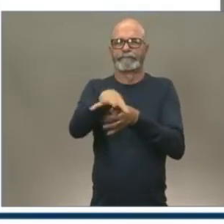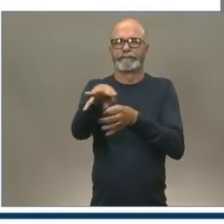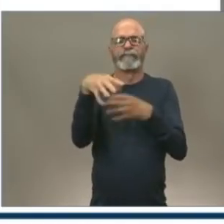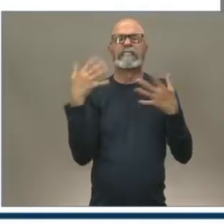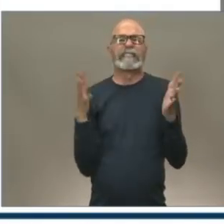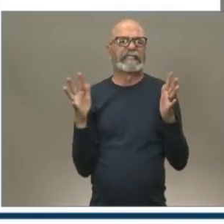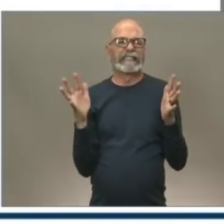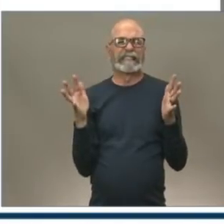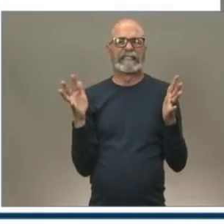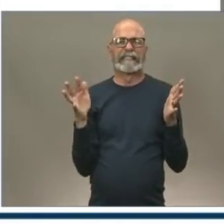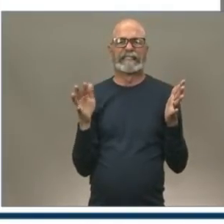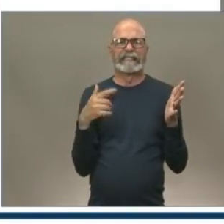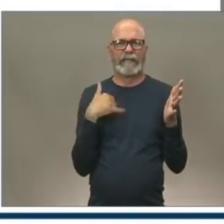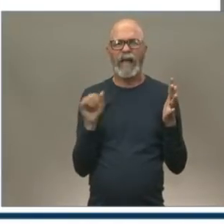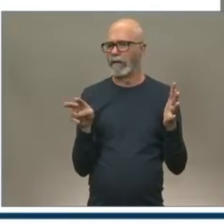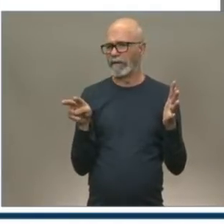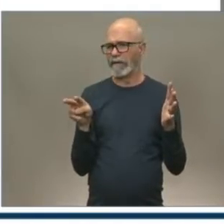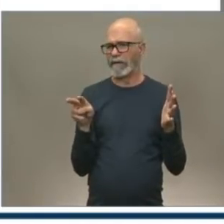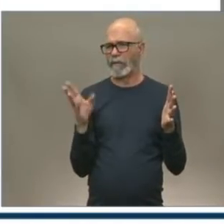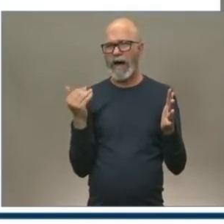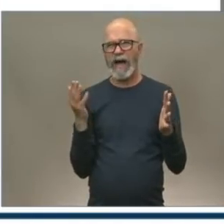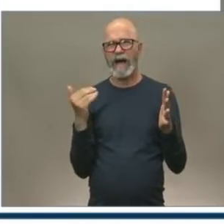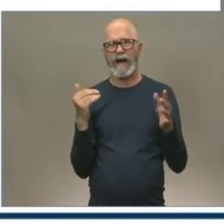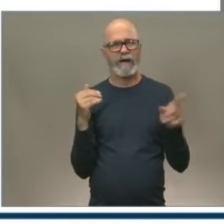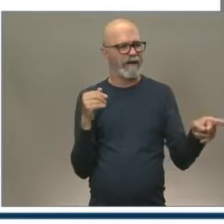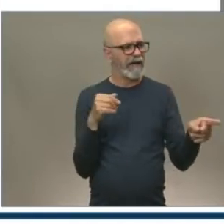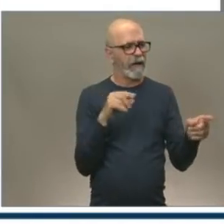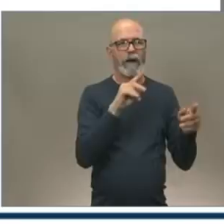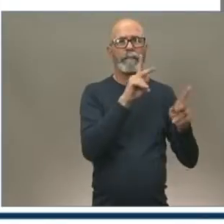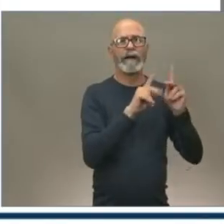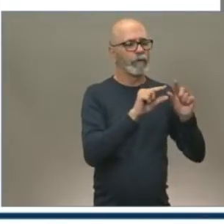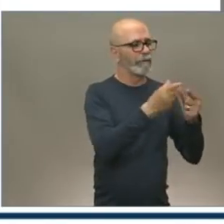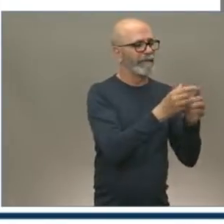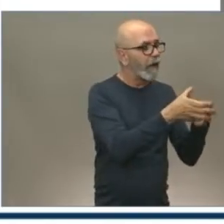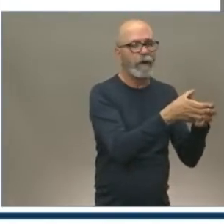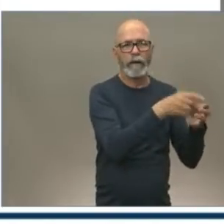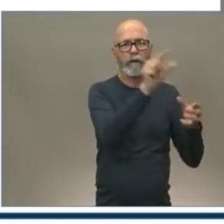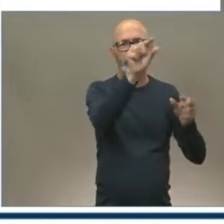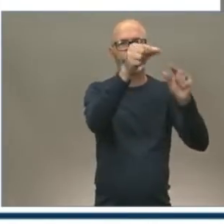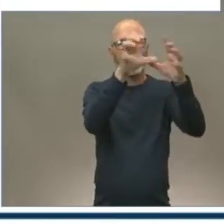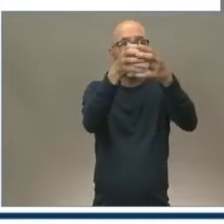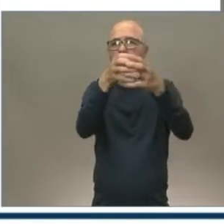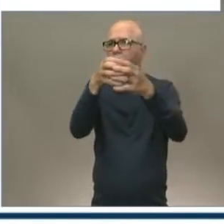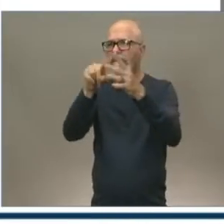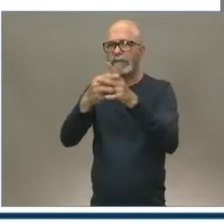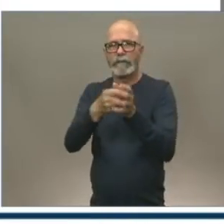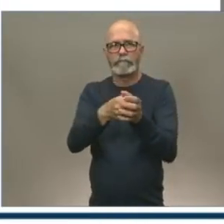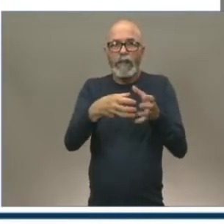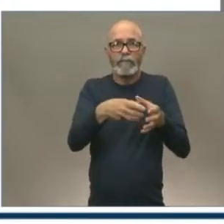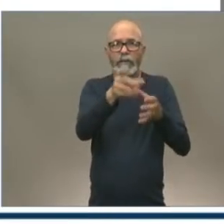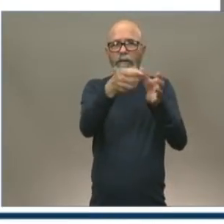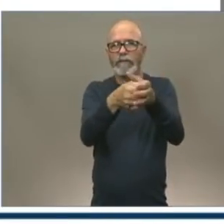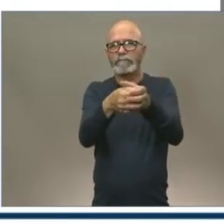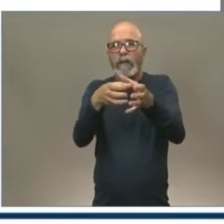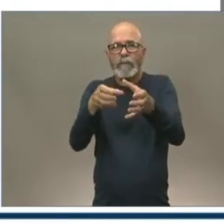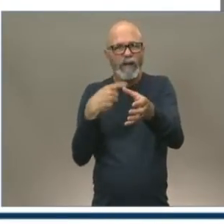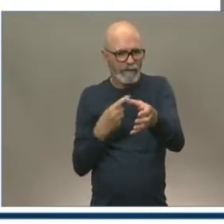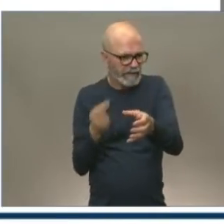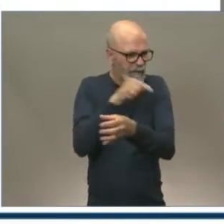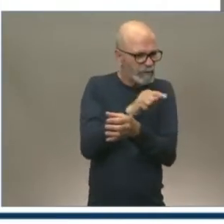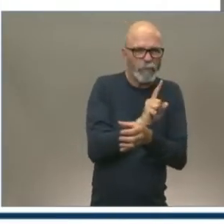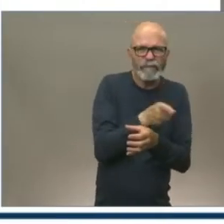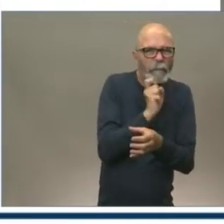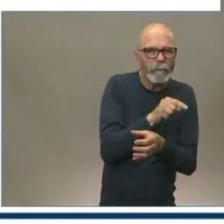up a cluster of cases, we are aware that we're seeing more and more cases that we can now link back either directly or